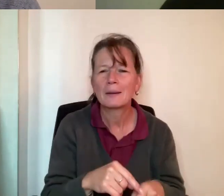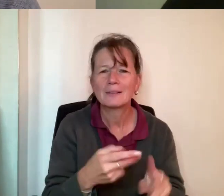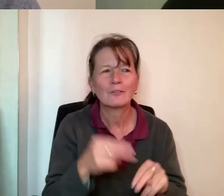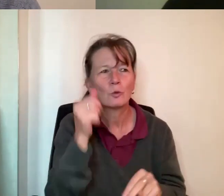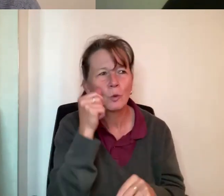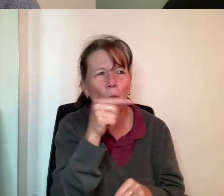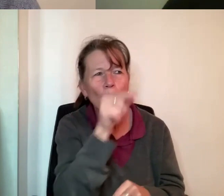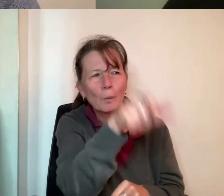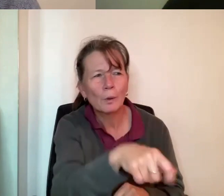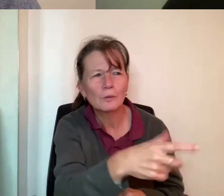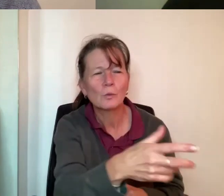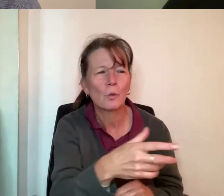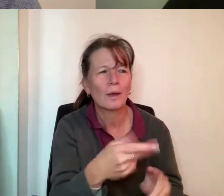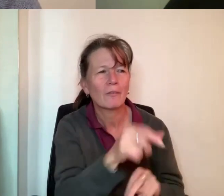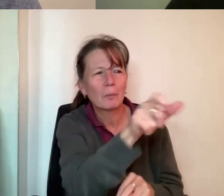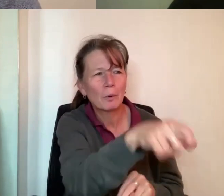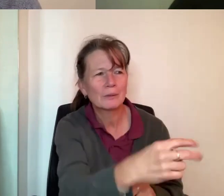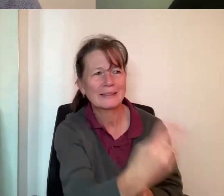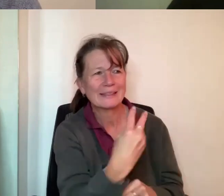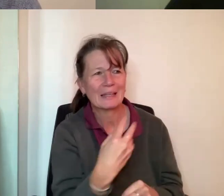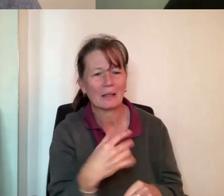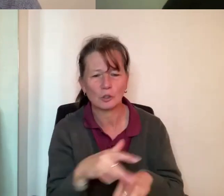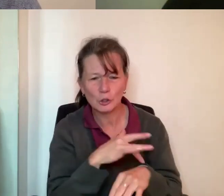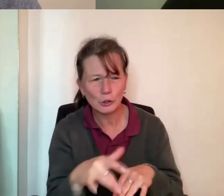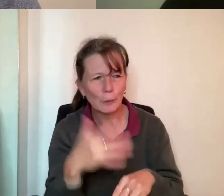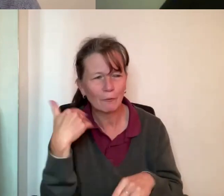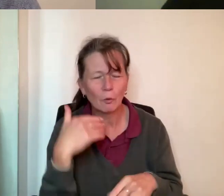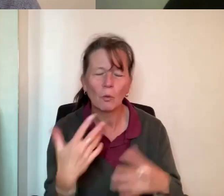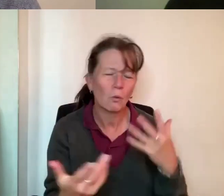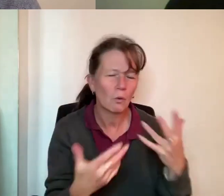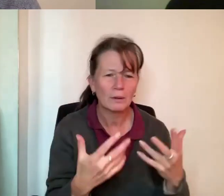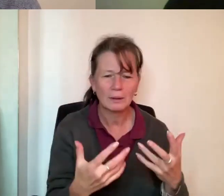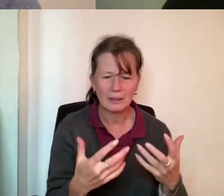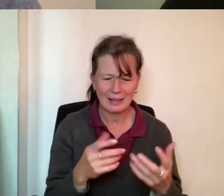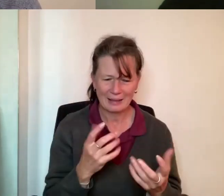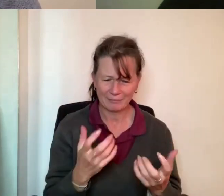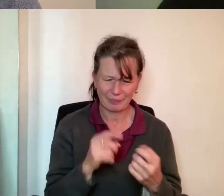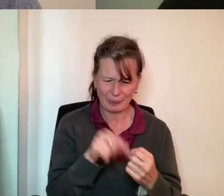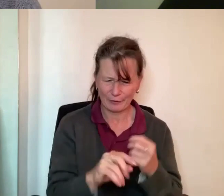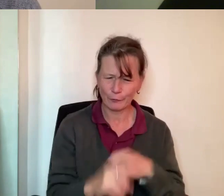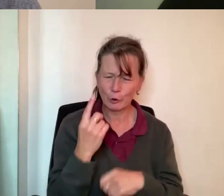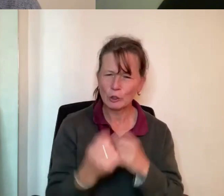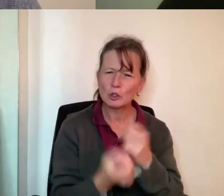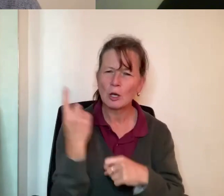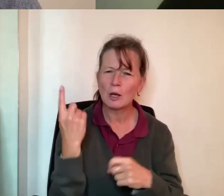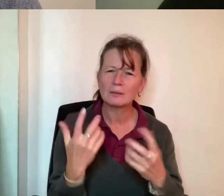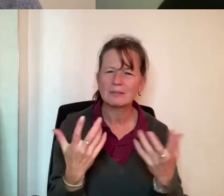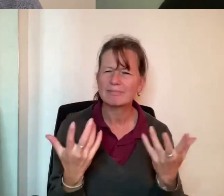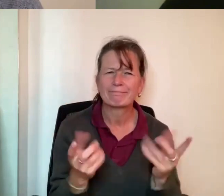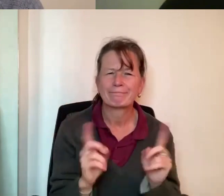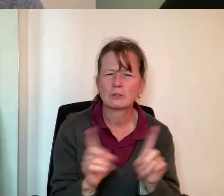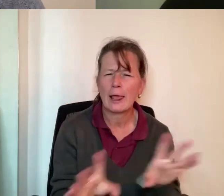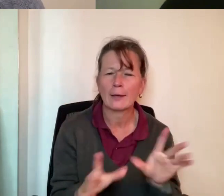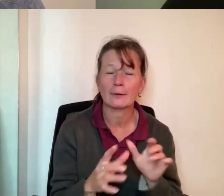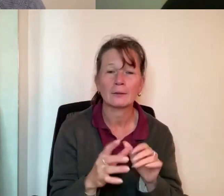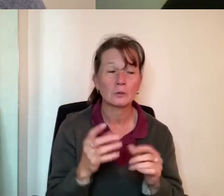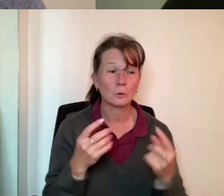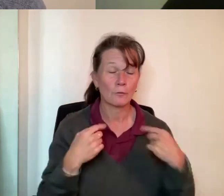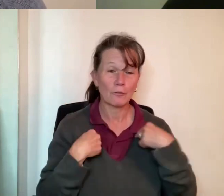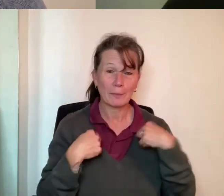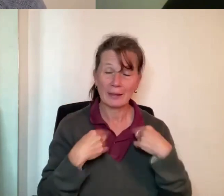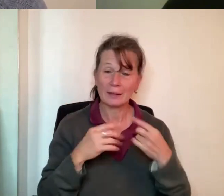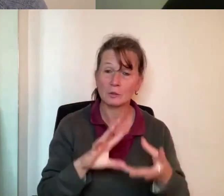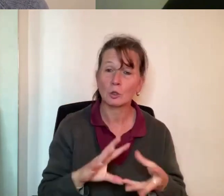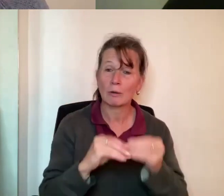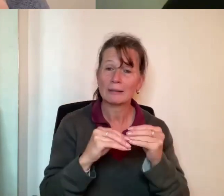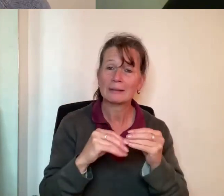your show, and how do you get that first show, and how do you get that, whatever it is. So I think for me it's about creating that